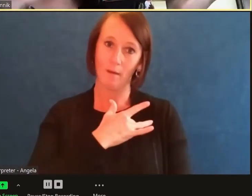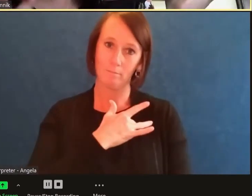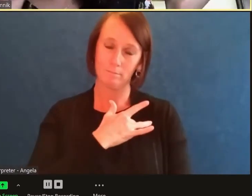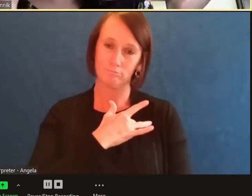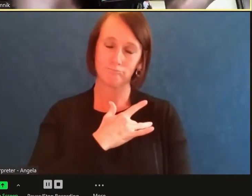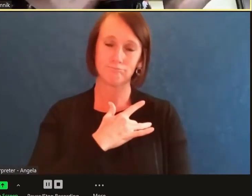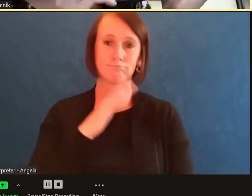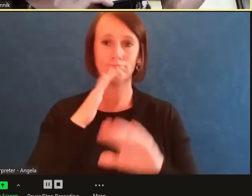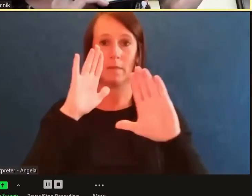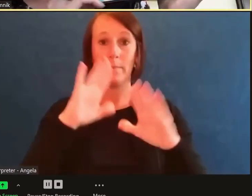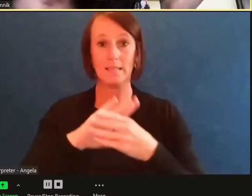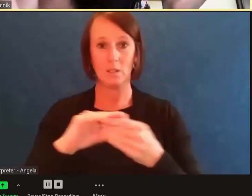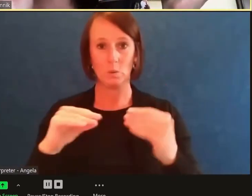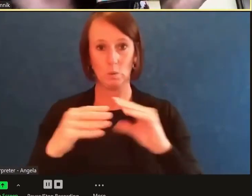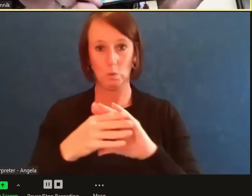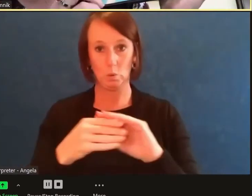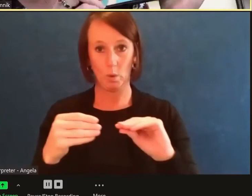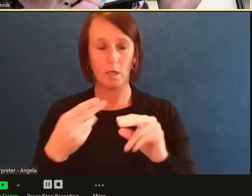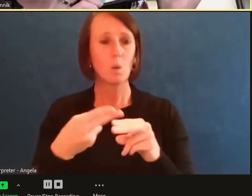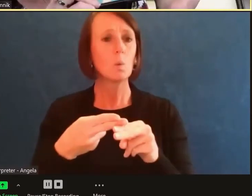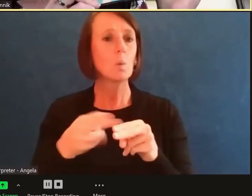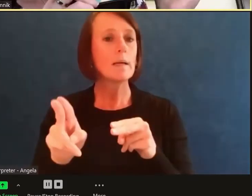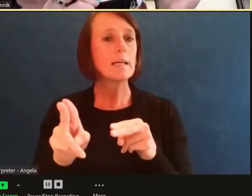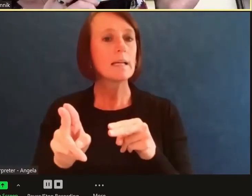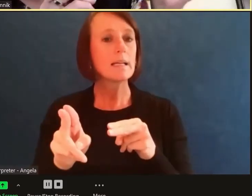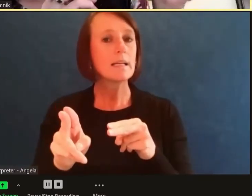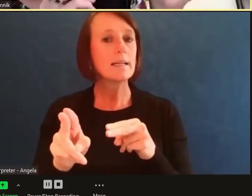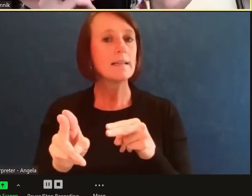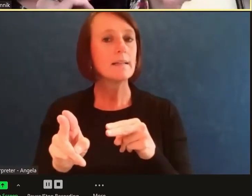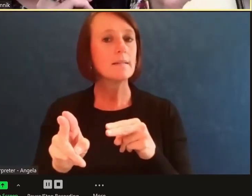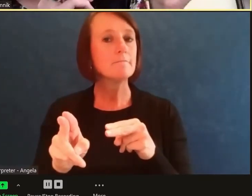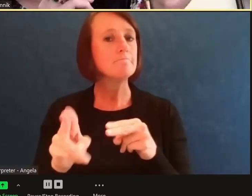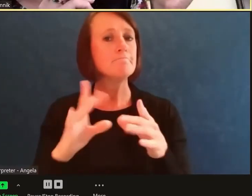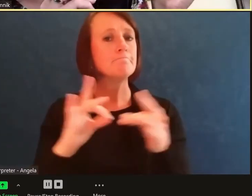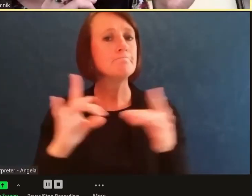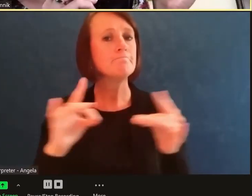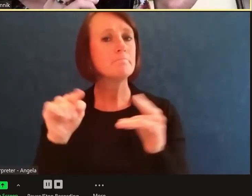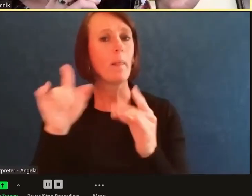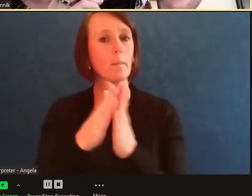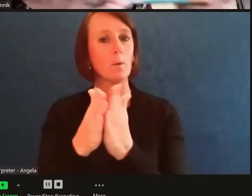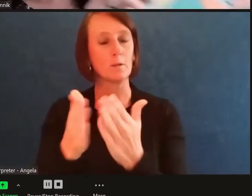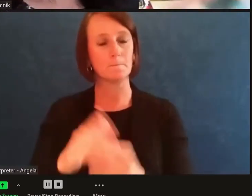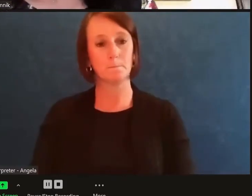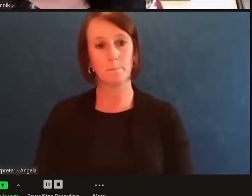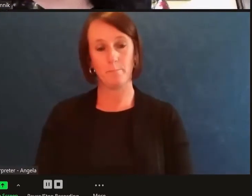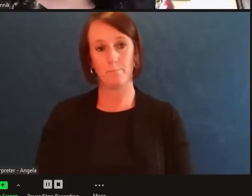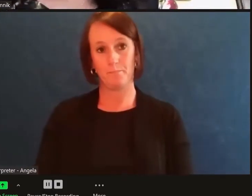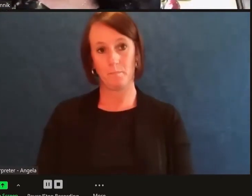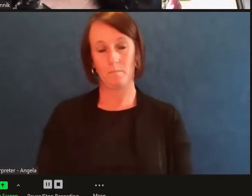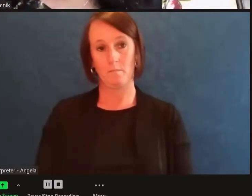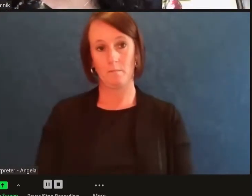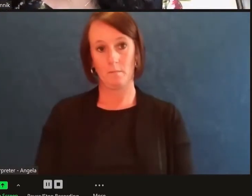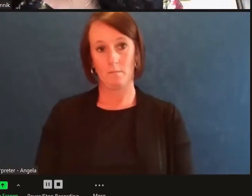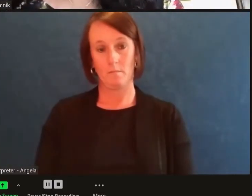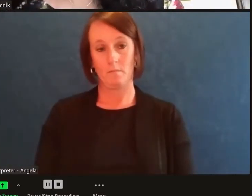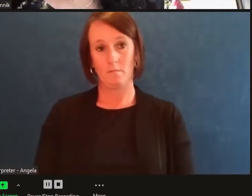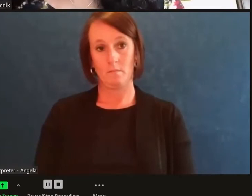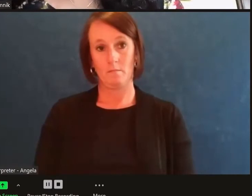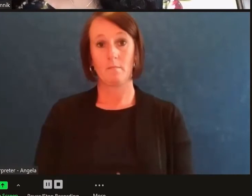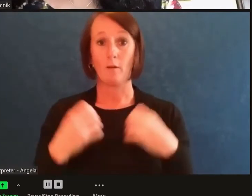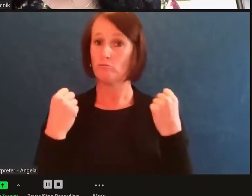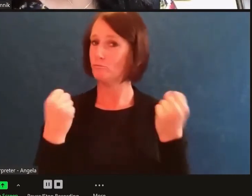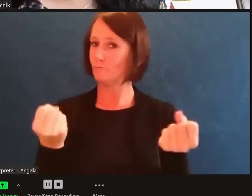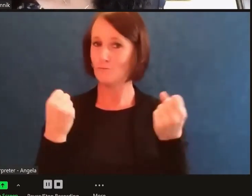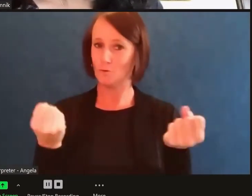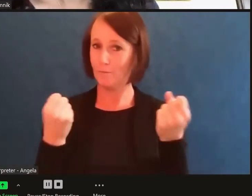story. Can you give us just a quick little blurb about this? This book started with me driving in my car, which